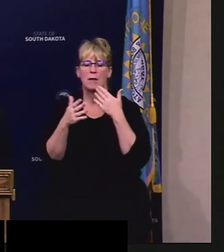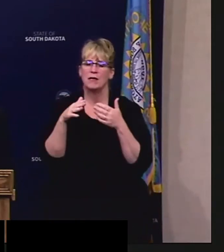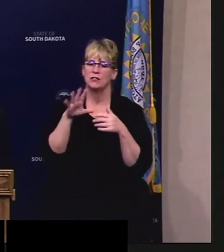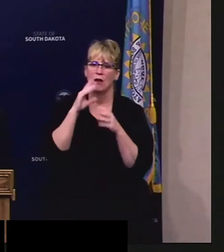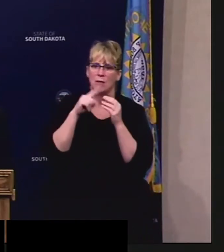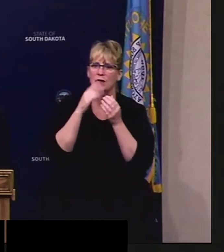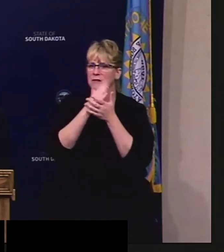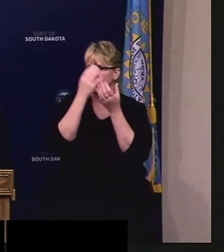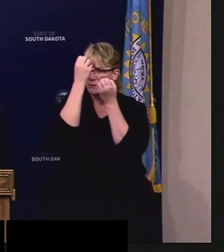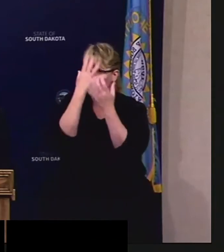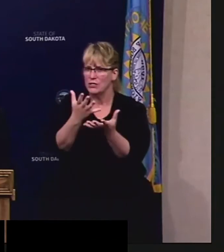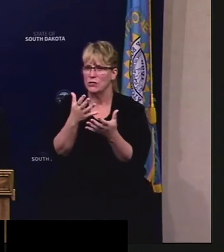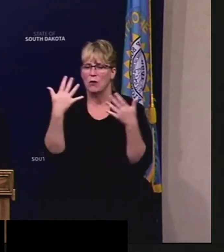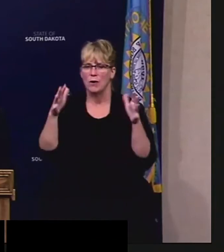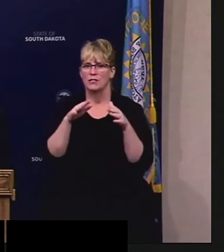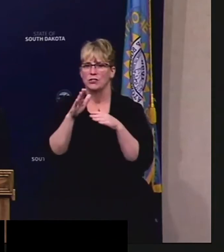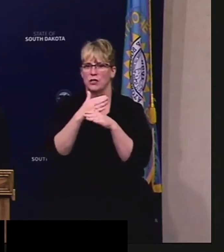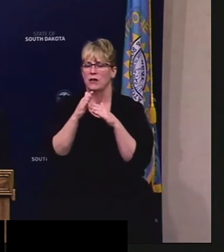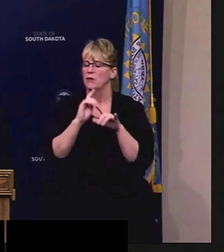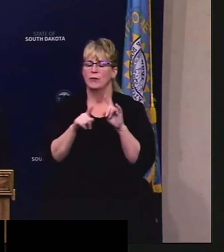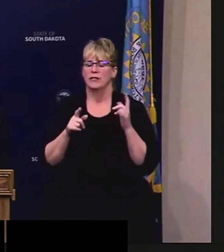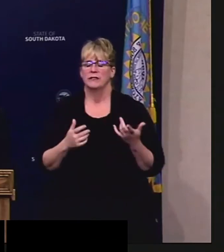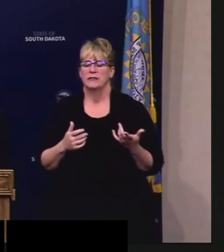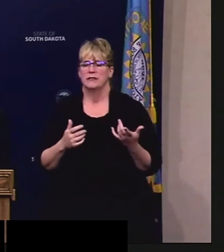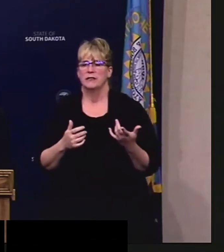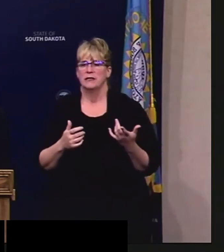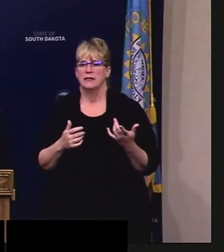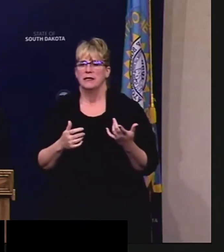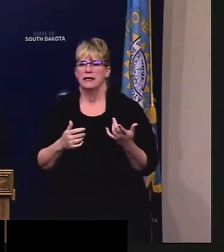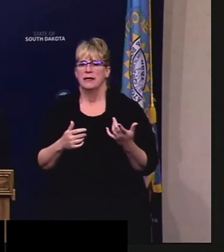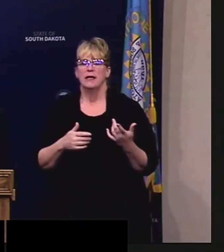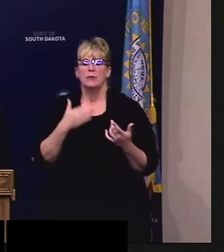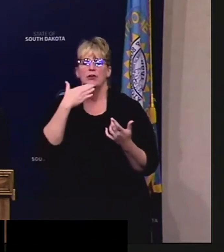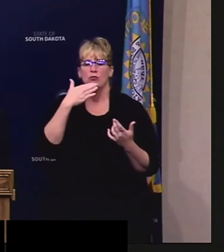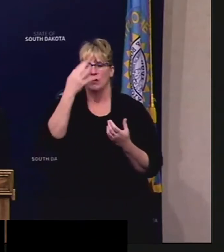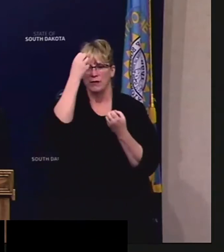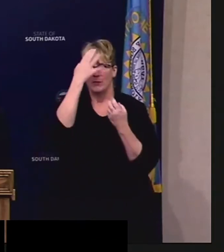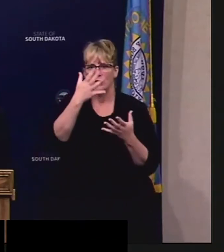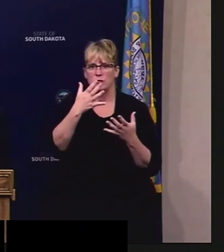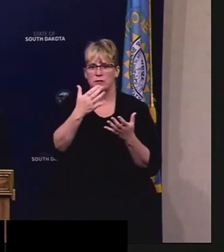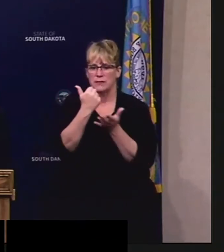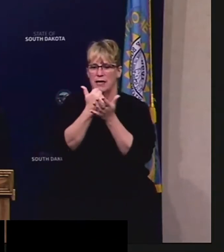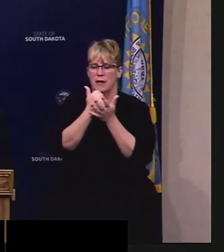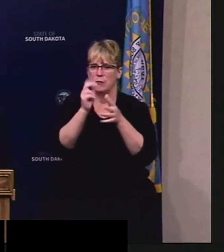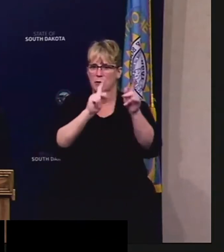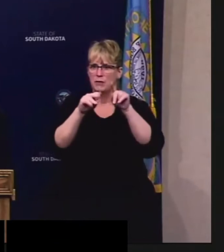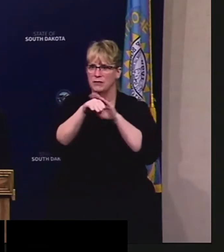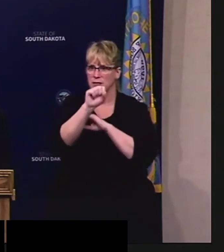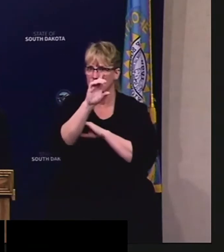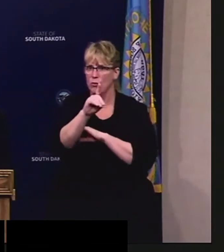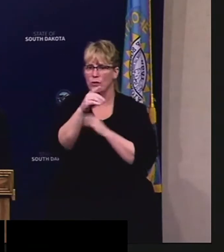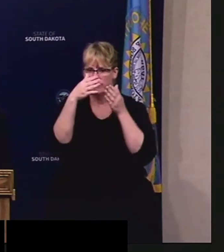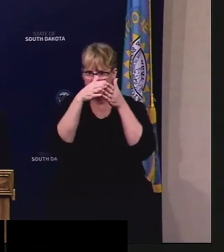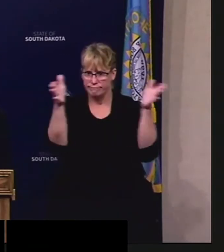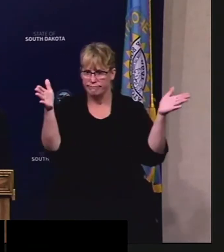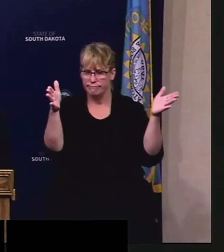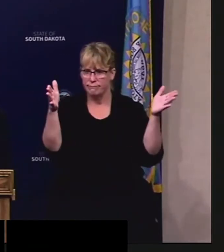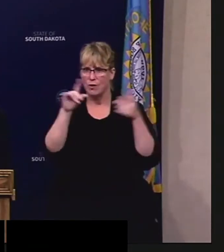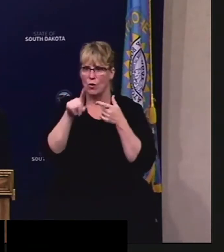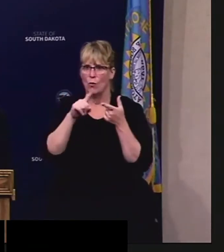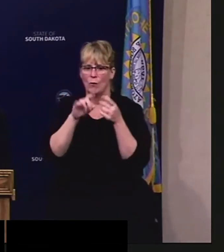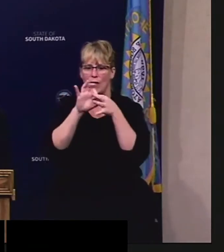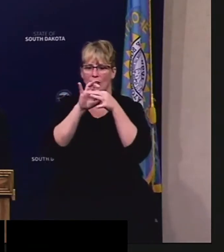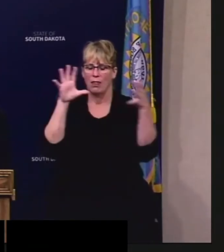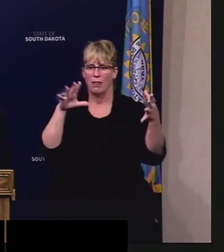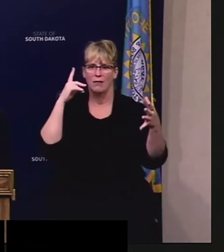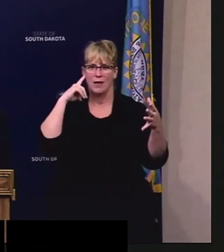some of the information you've already shared, but I still think it would be good, and for the benefit of the audience, that when we